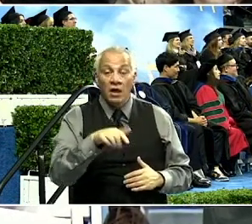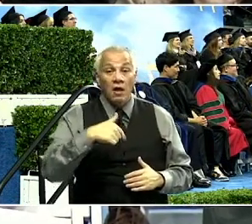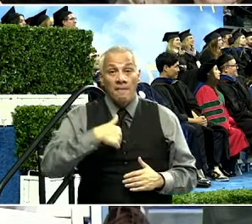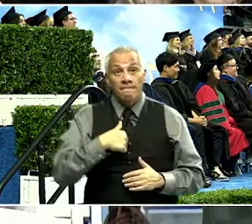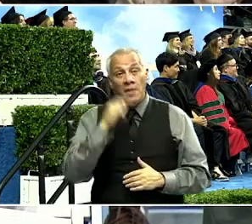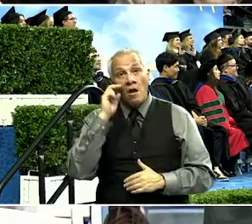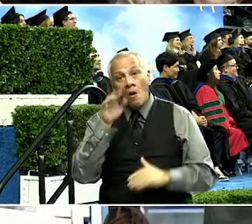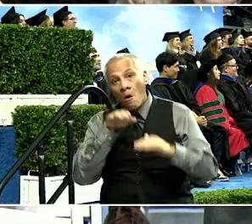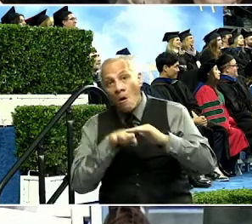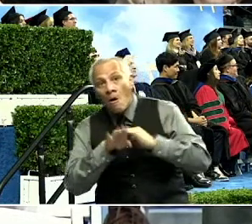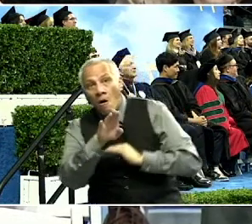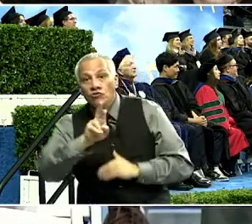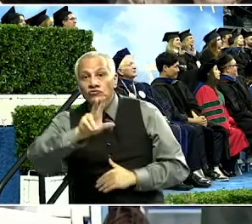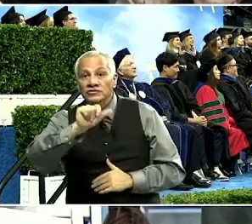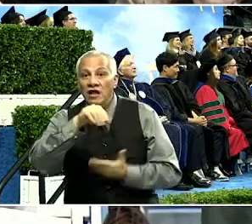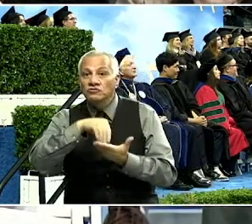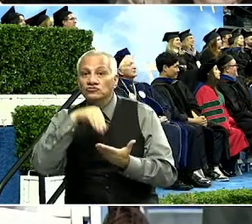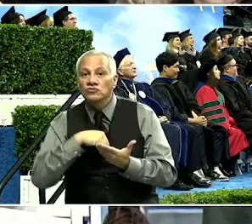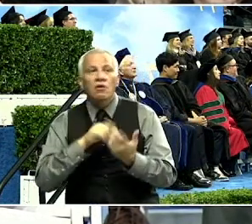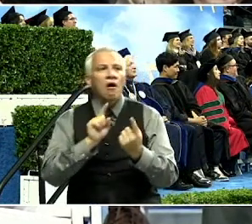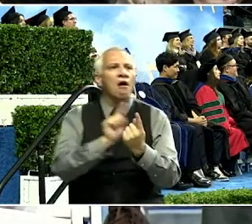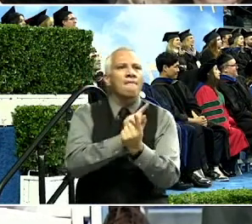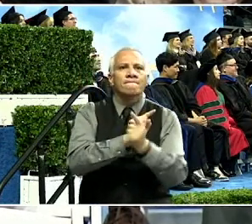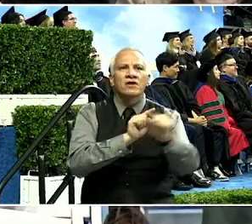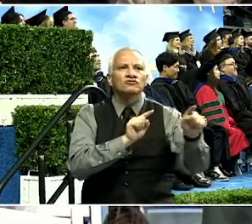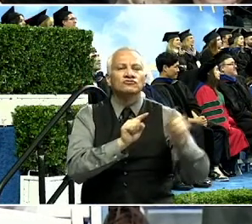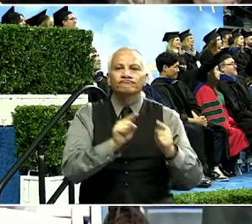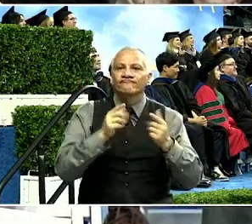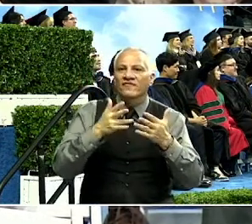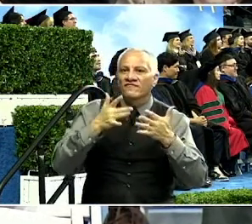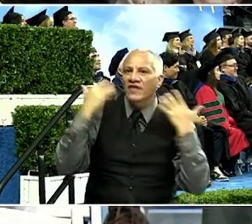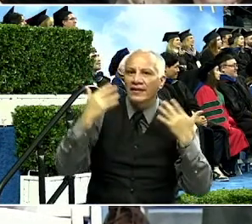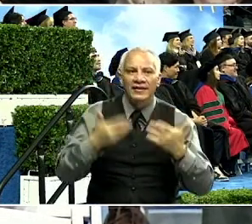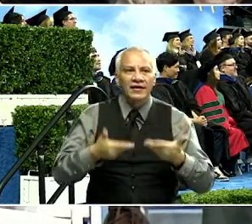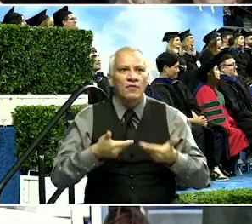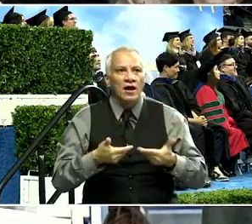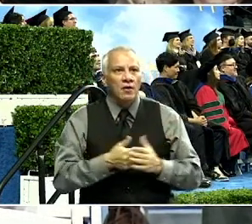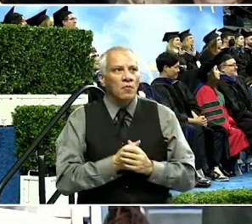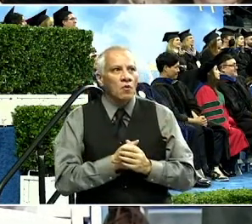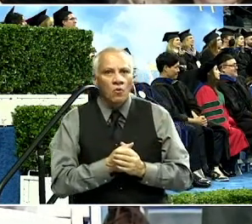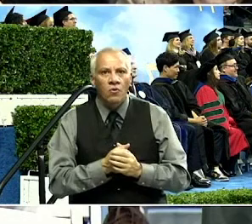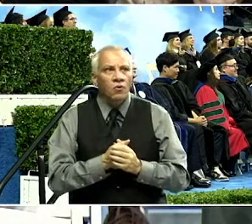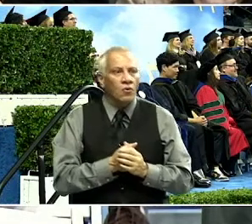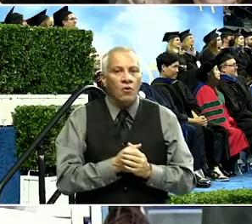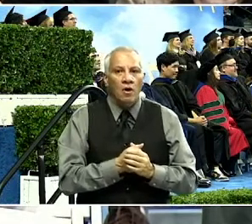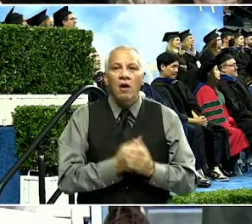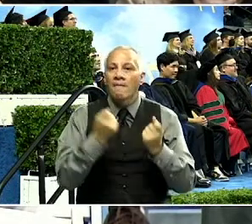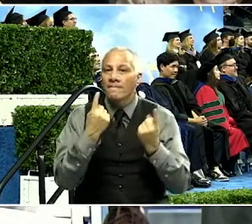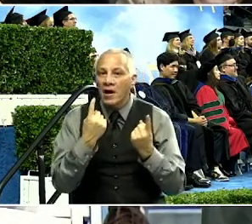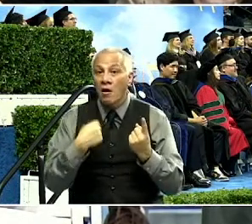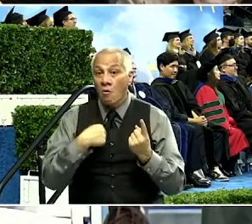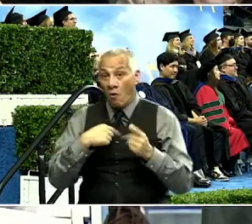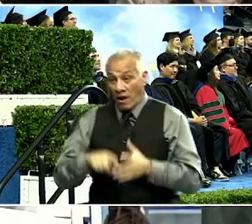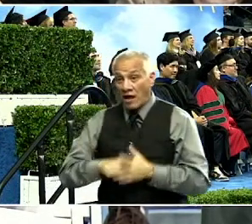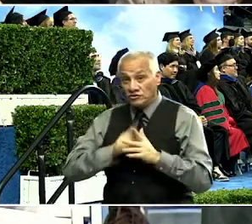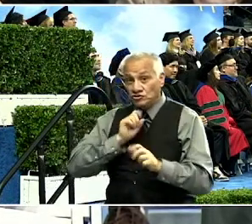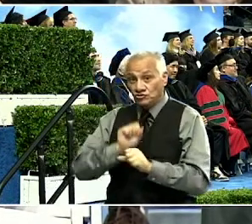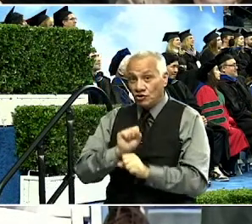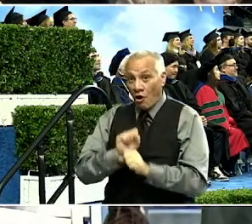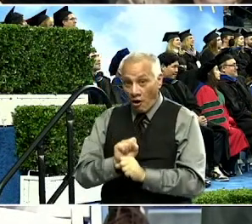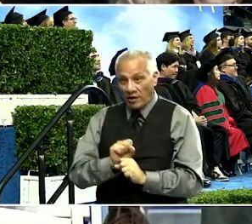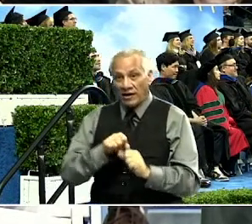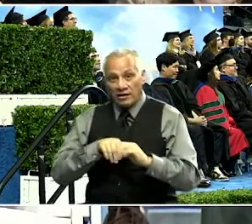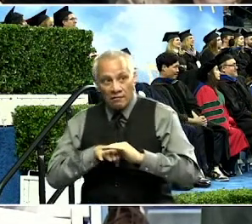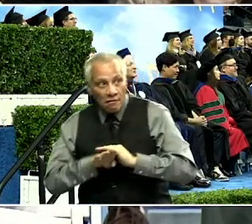prospective student, I found the students here to be very friendly and welcoming. However, it was only when I began my undergraduate